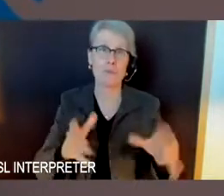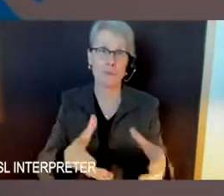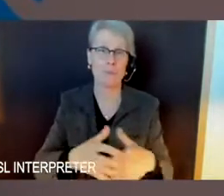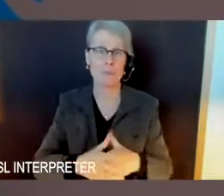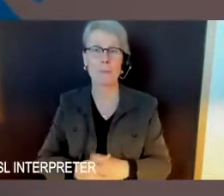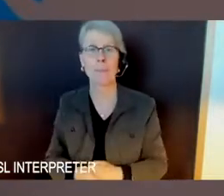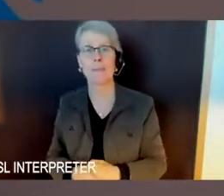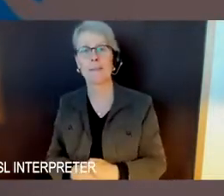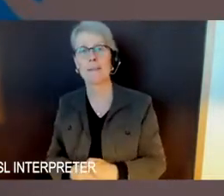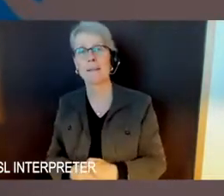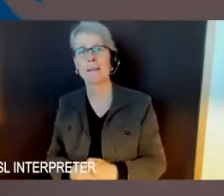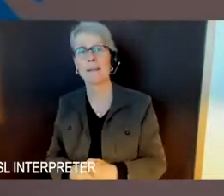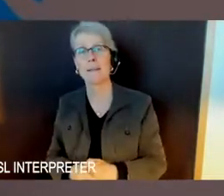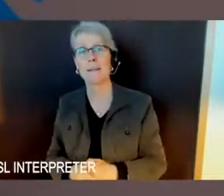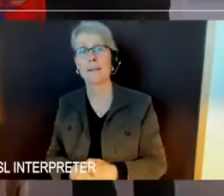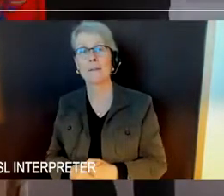movements.